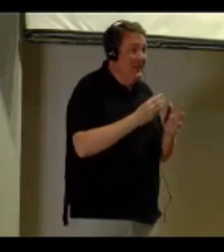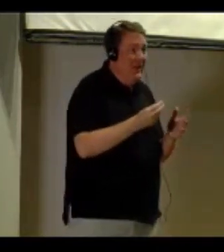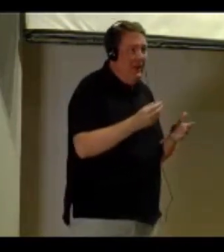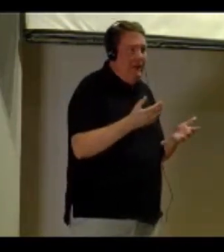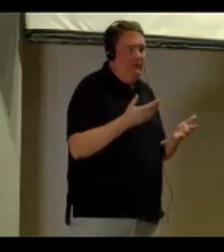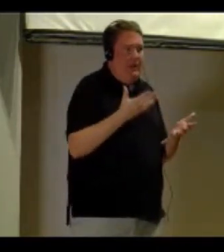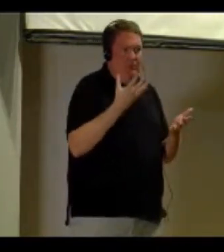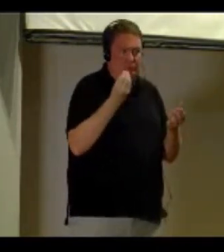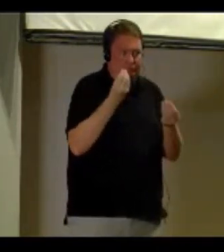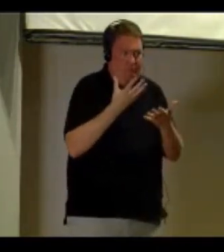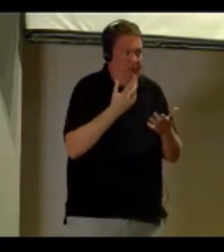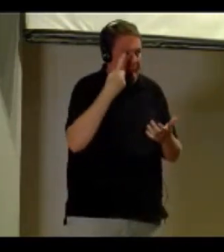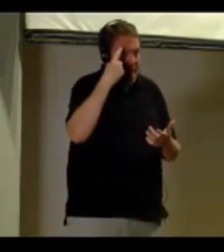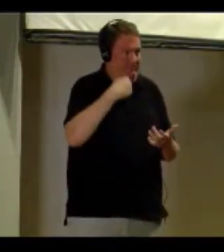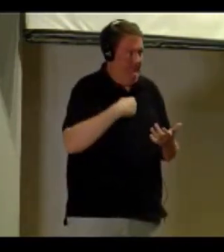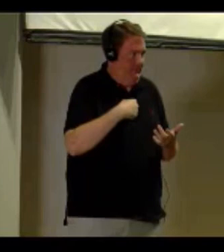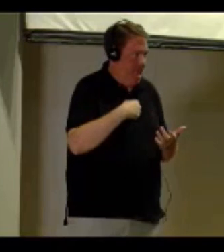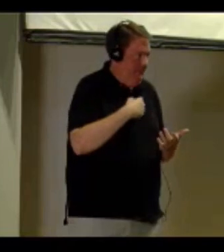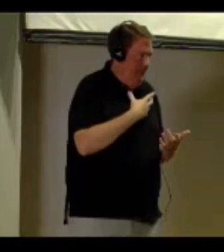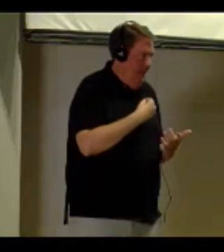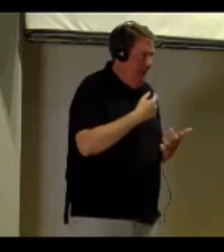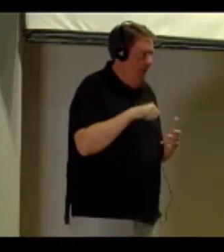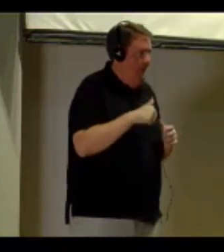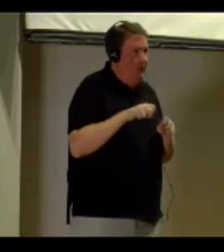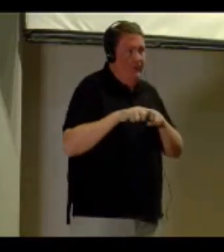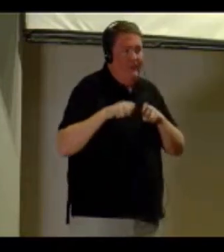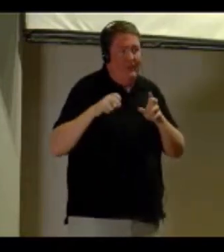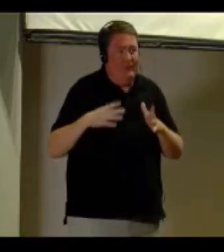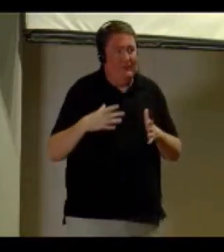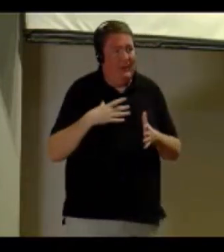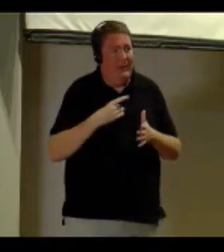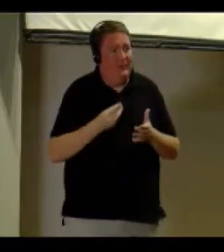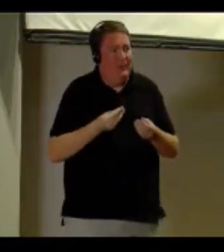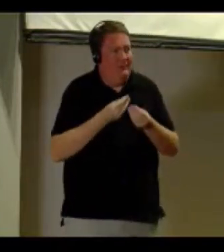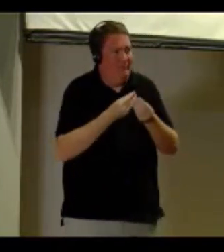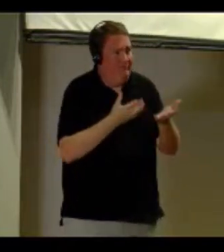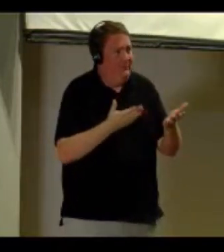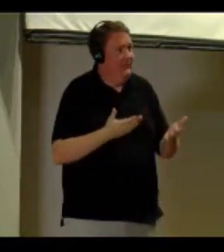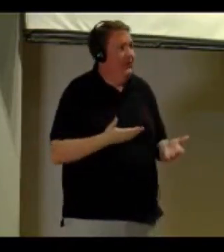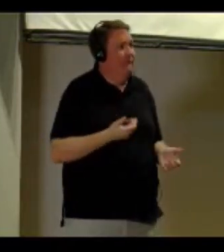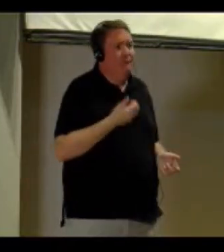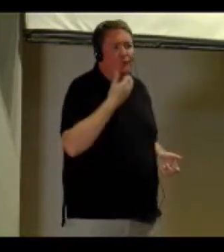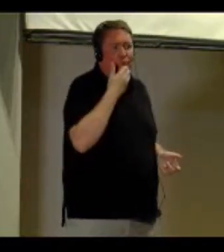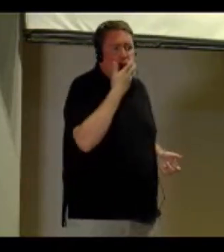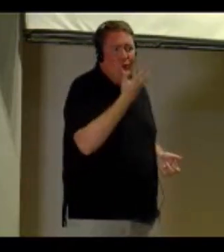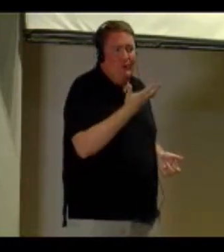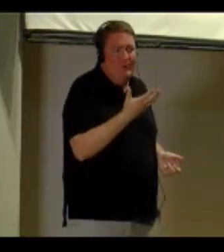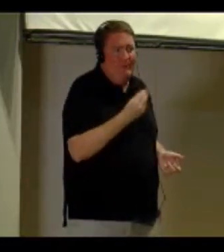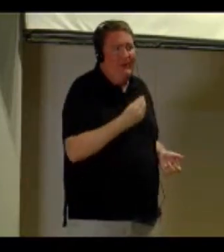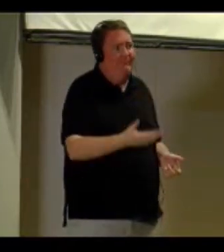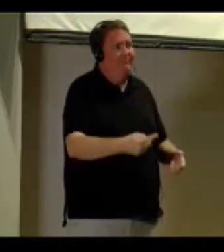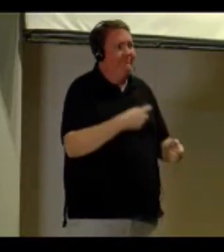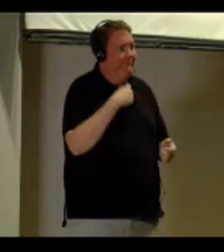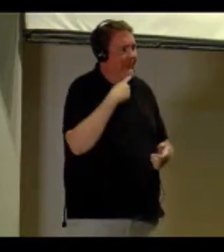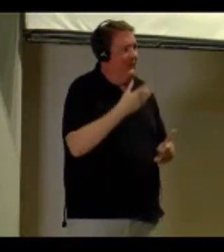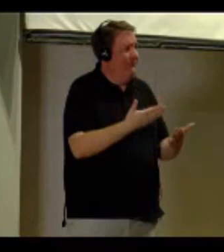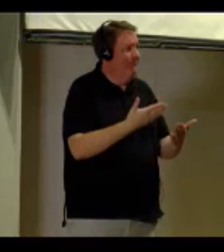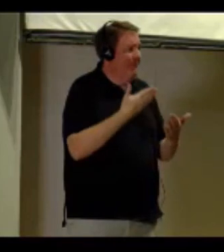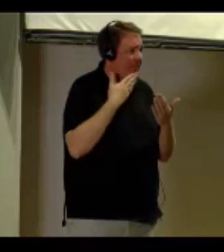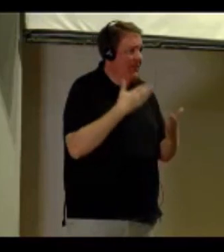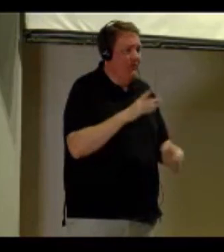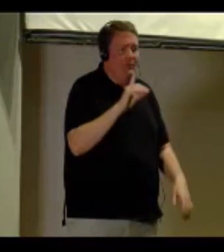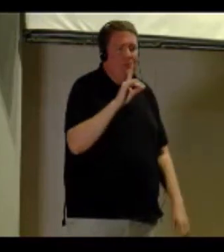of myself and my fellow panelists, I want to offer a very warm and enthusiastic thanks to